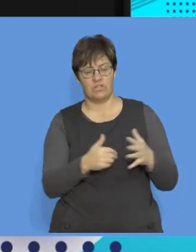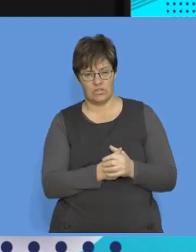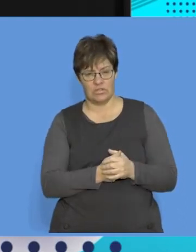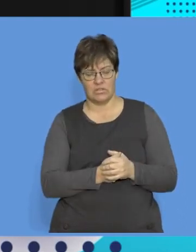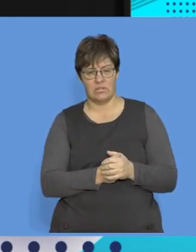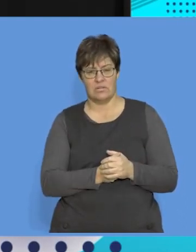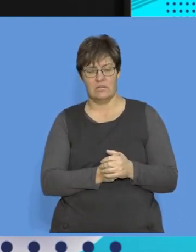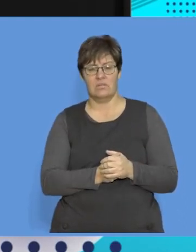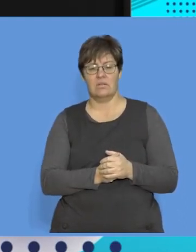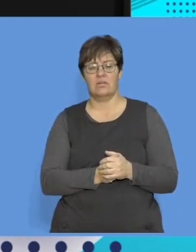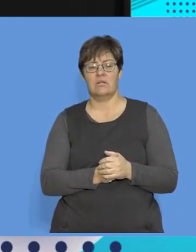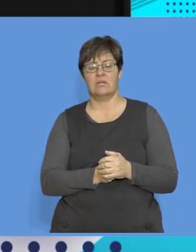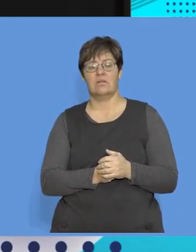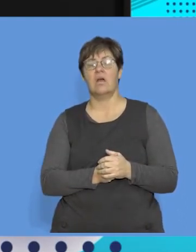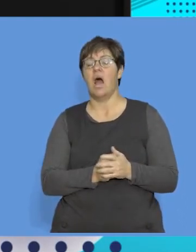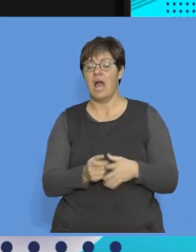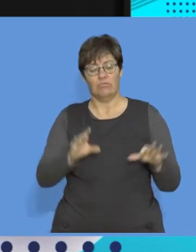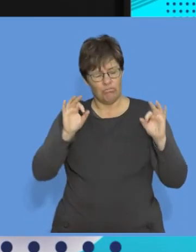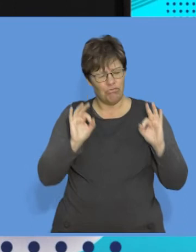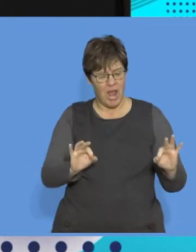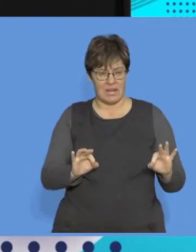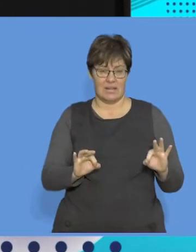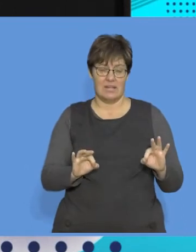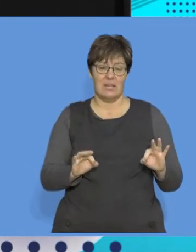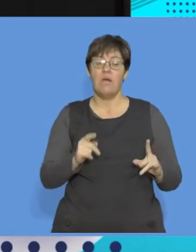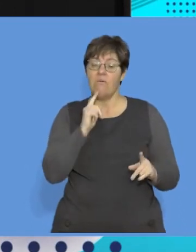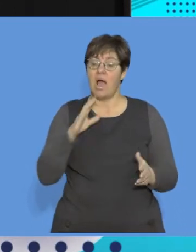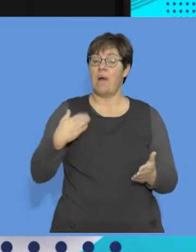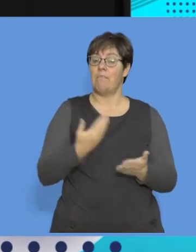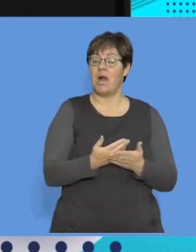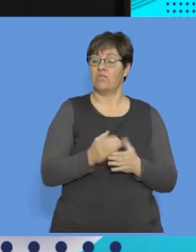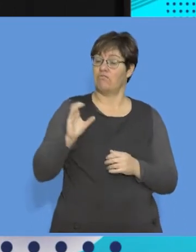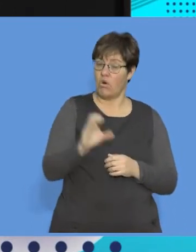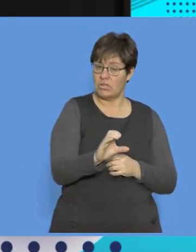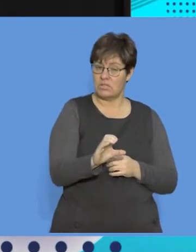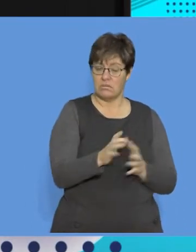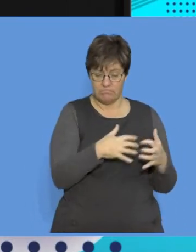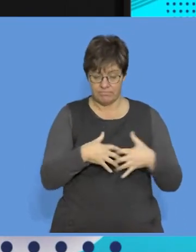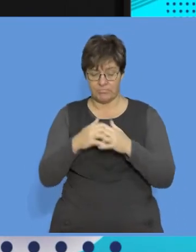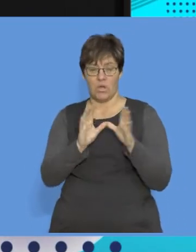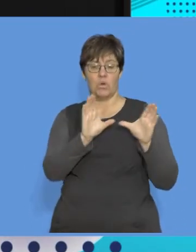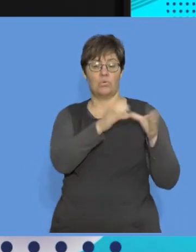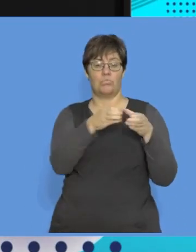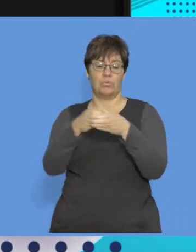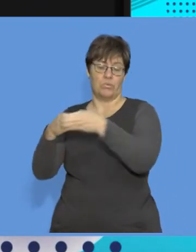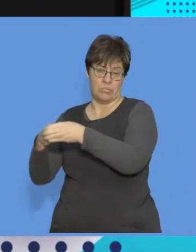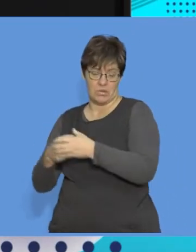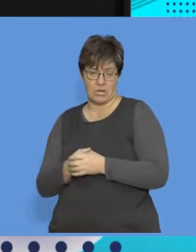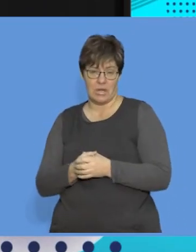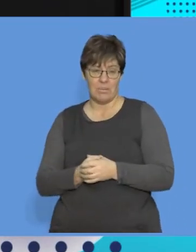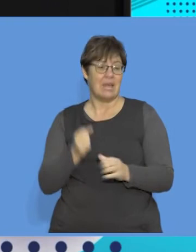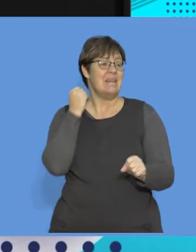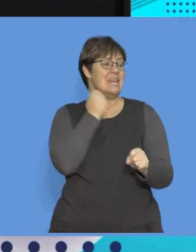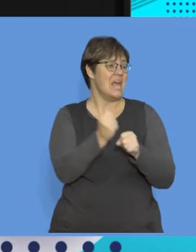components. And you're absolutely right. We could take the applied force and put it into components, but then you never put in